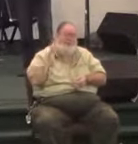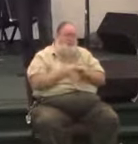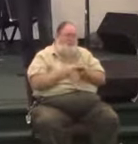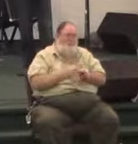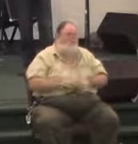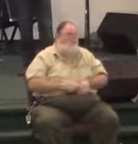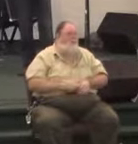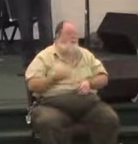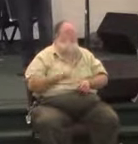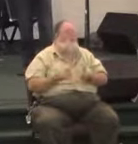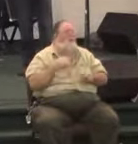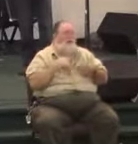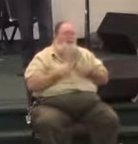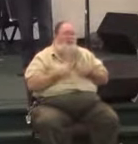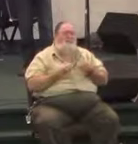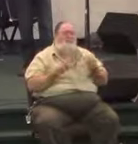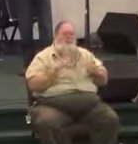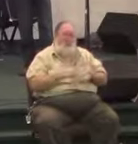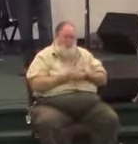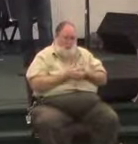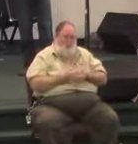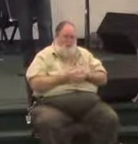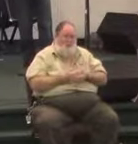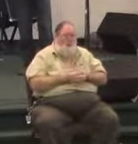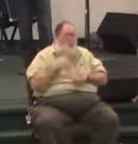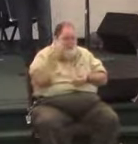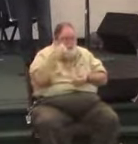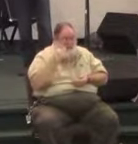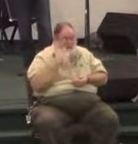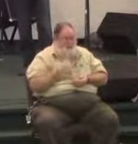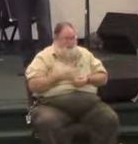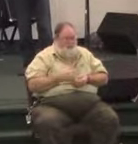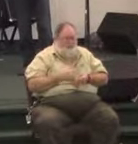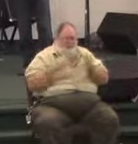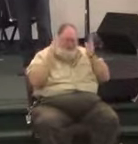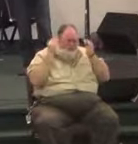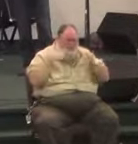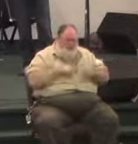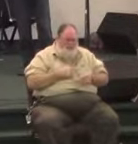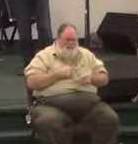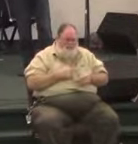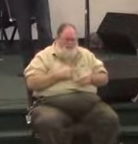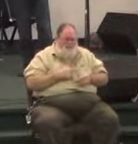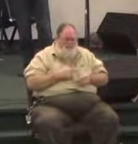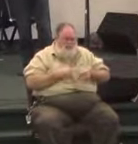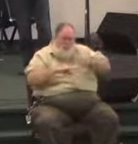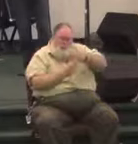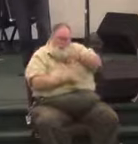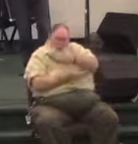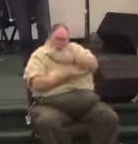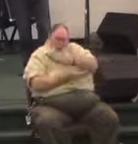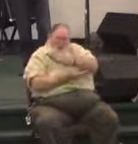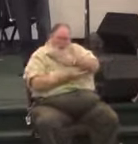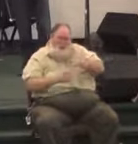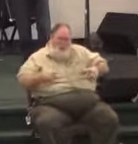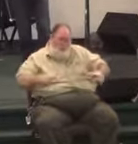here. They expect us to pass an offering bag, and we don't do that here. We just ask you to fill it out and drop it in